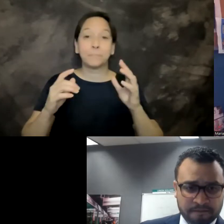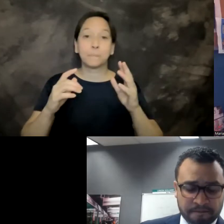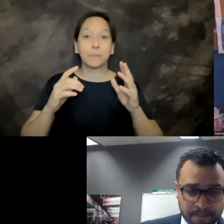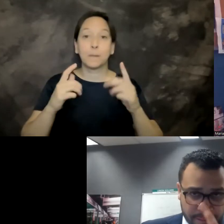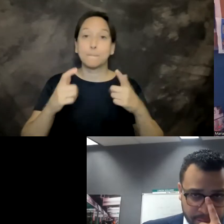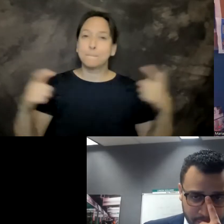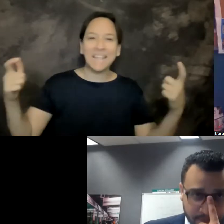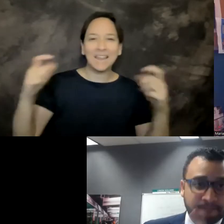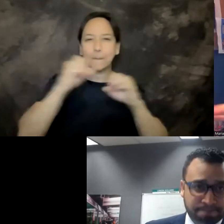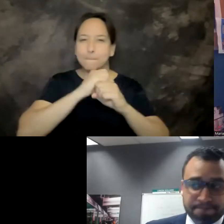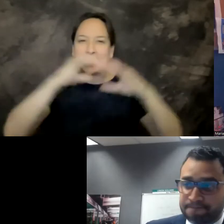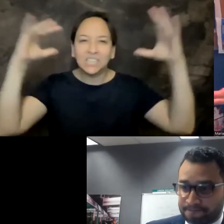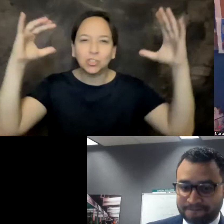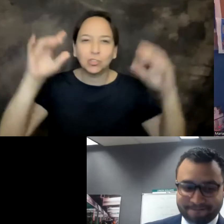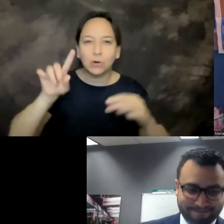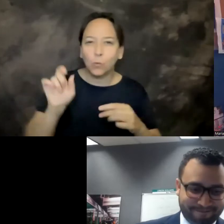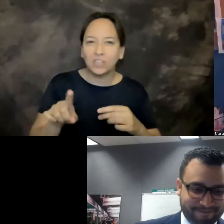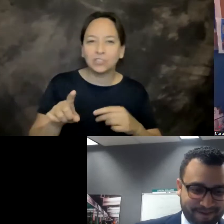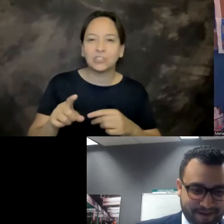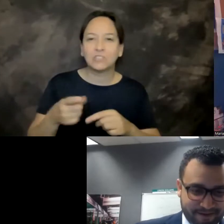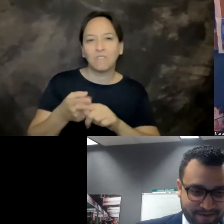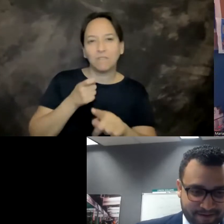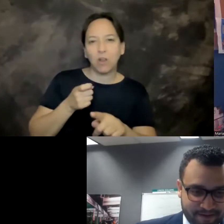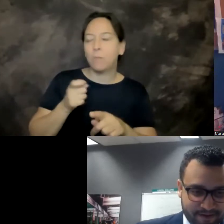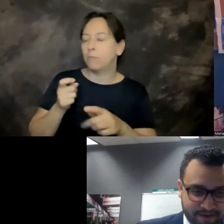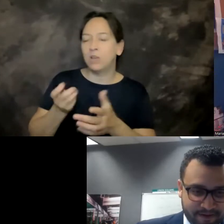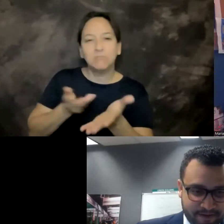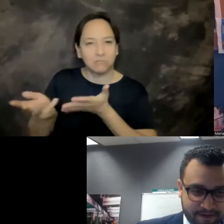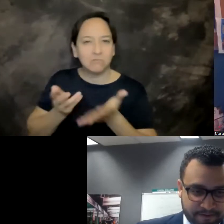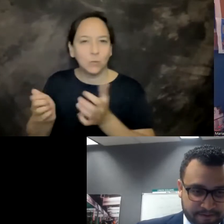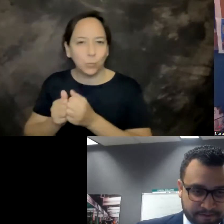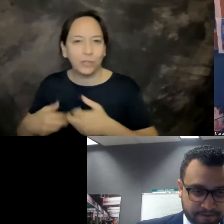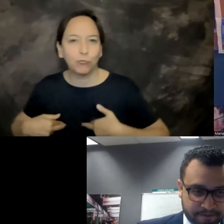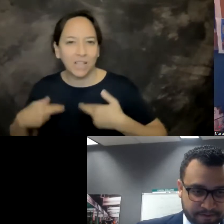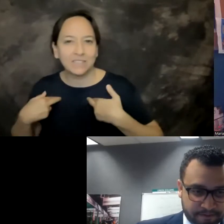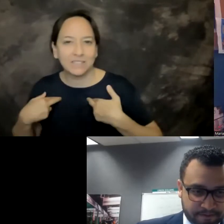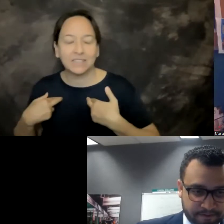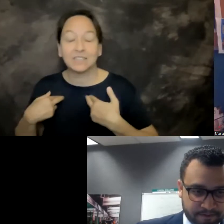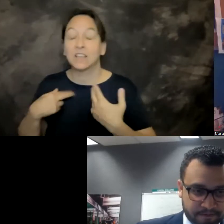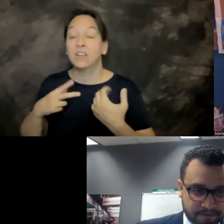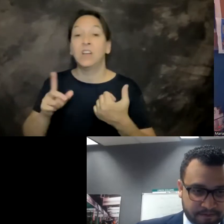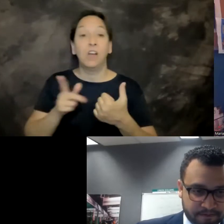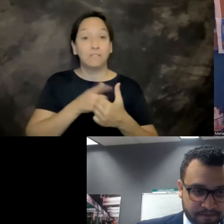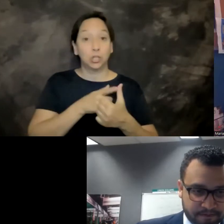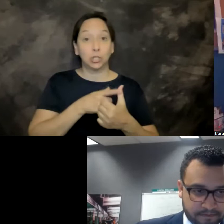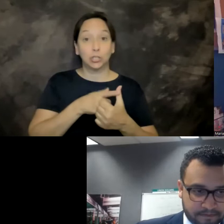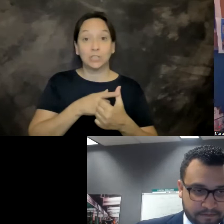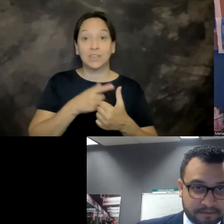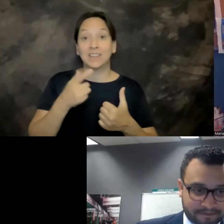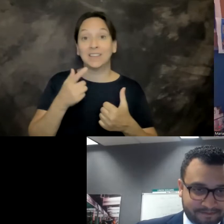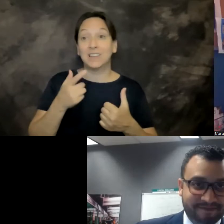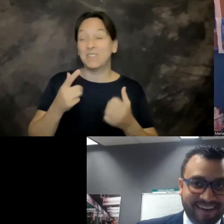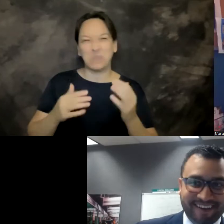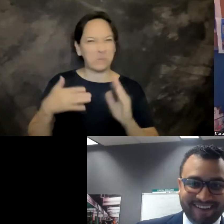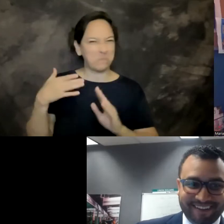from, different one-on-one conversations with residents. And I'm going to start with the one that's actually being asked the most in the